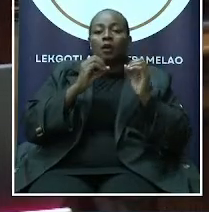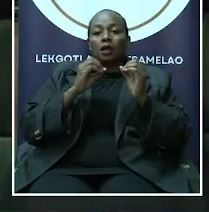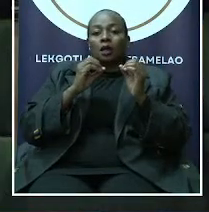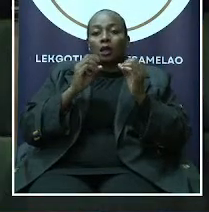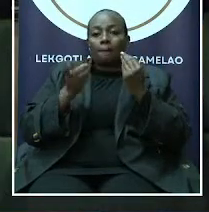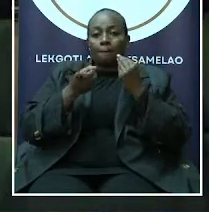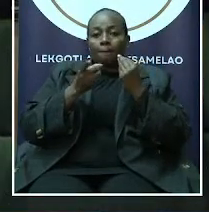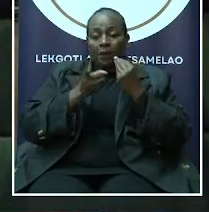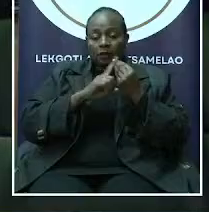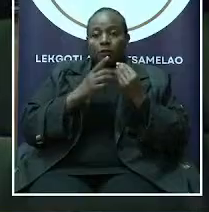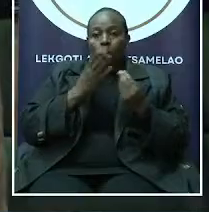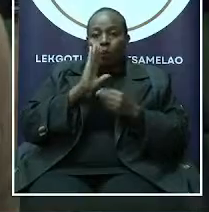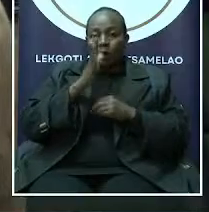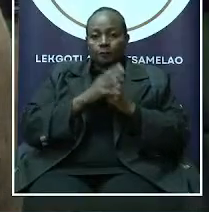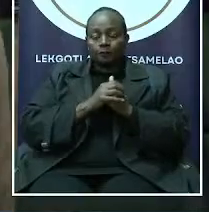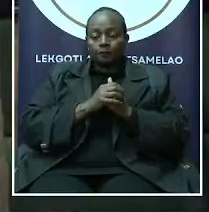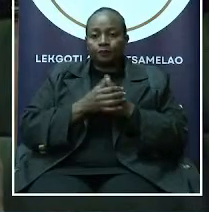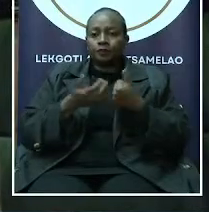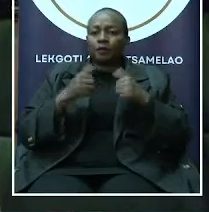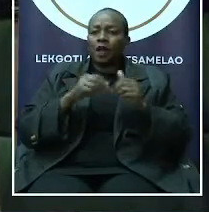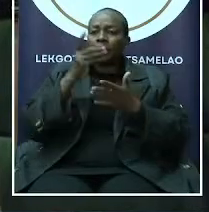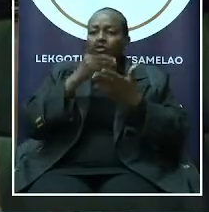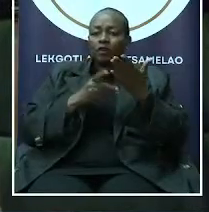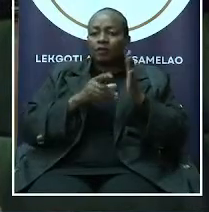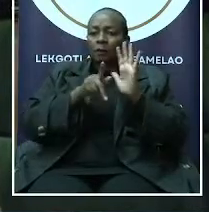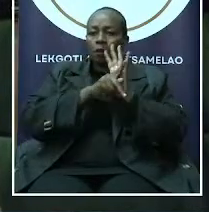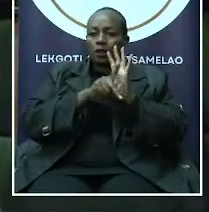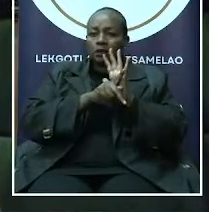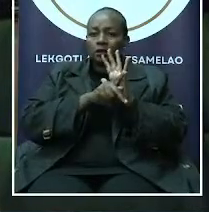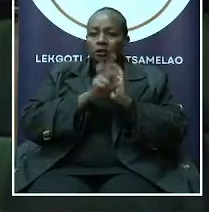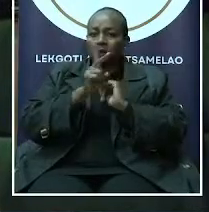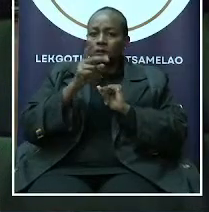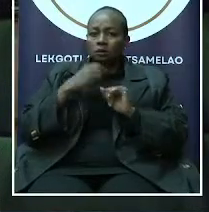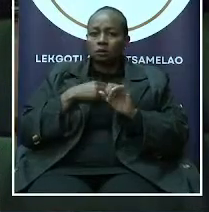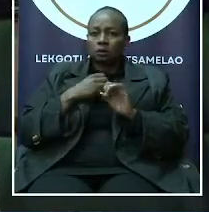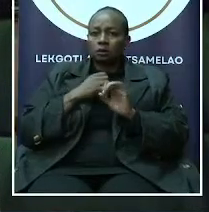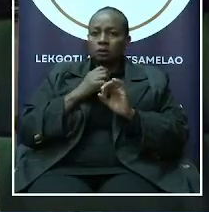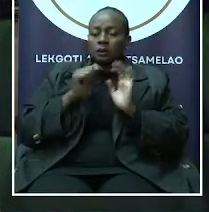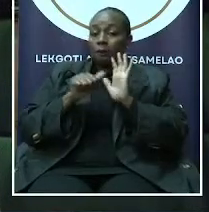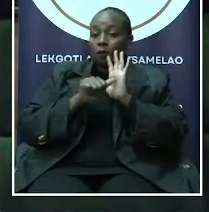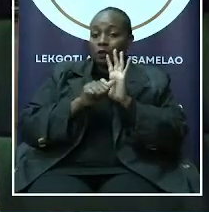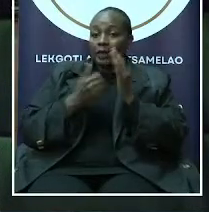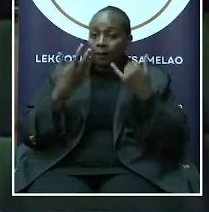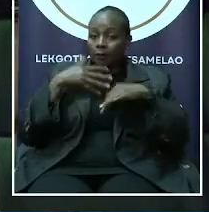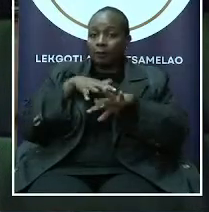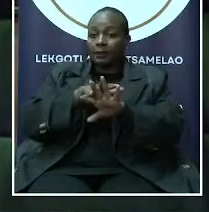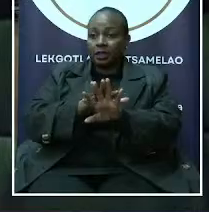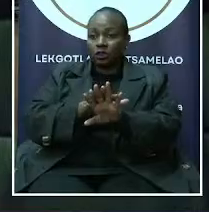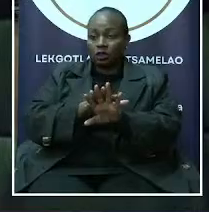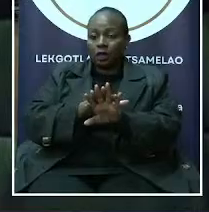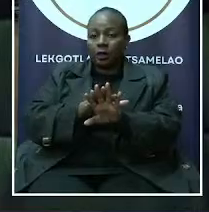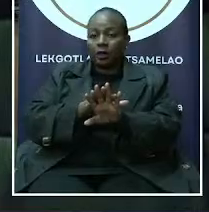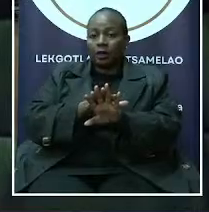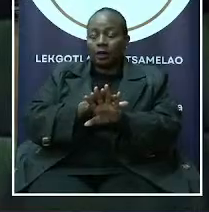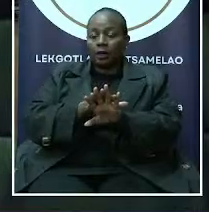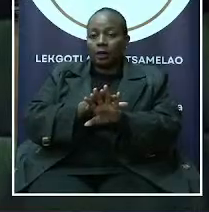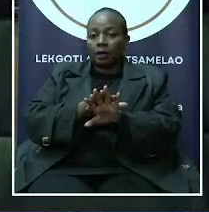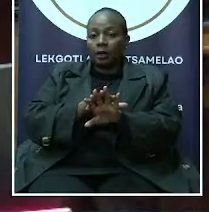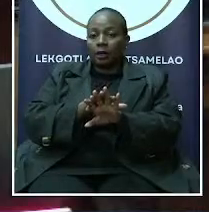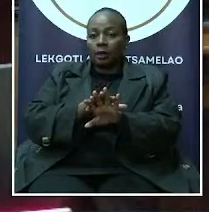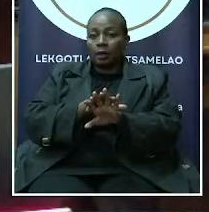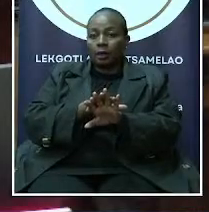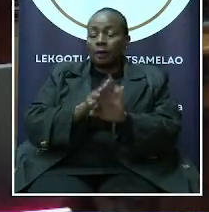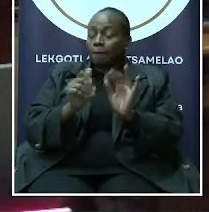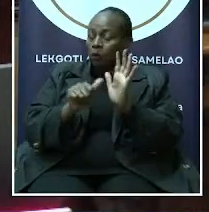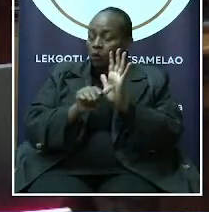We often speak about drafting policies, but it is also important that we understand that implementation needs to play a major